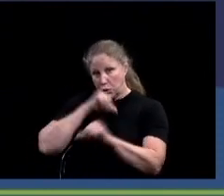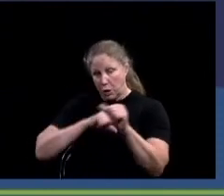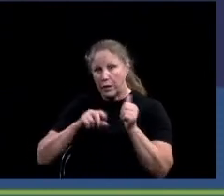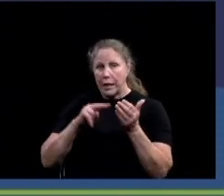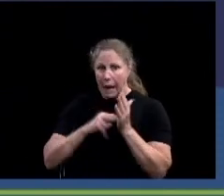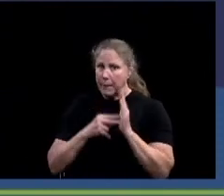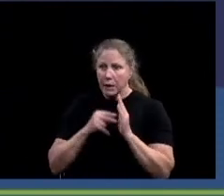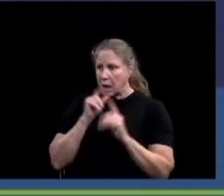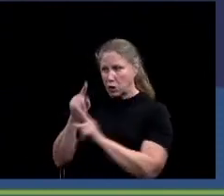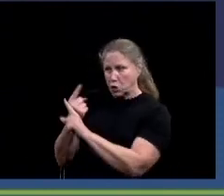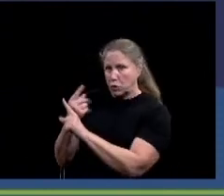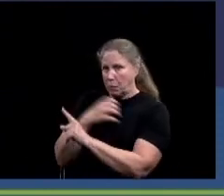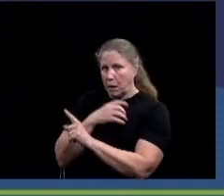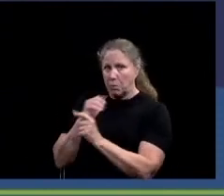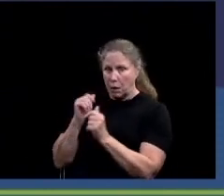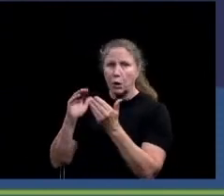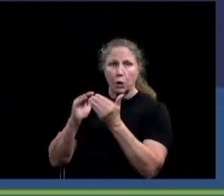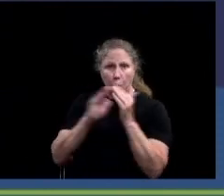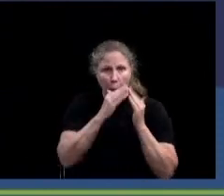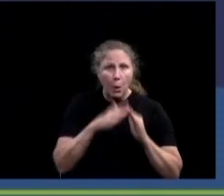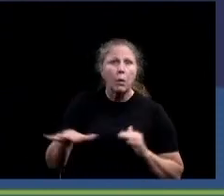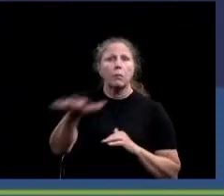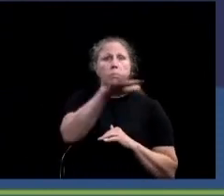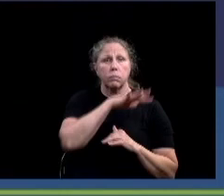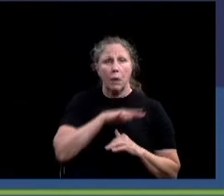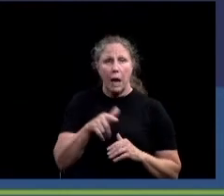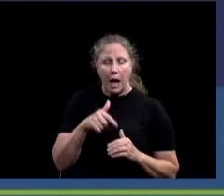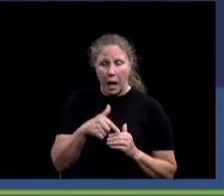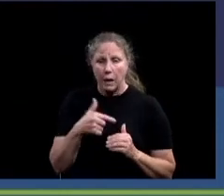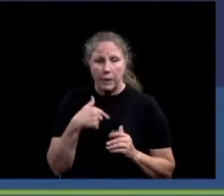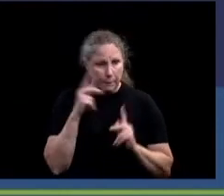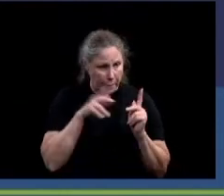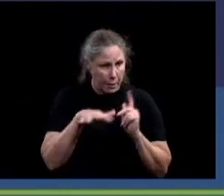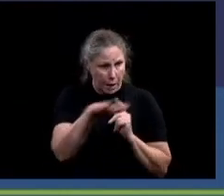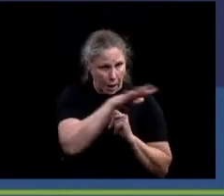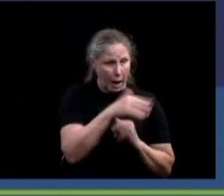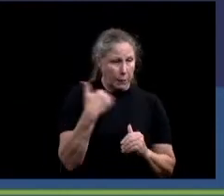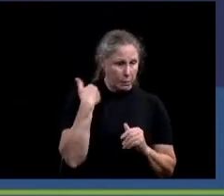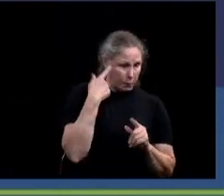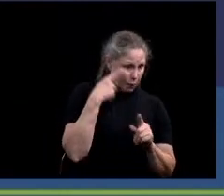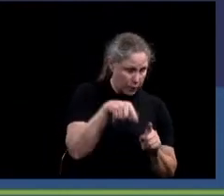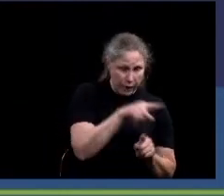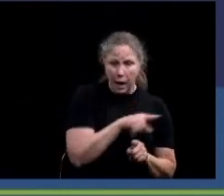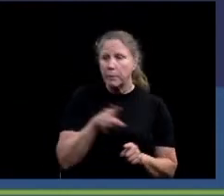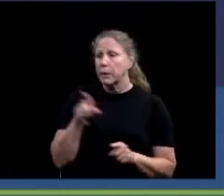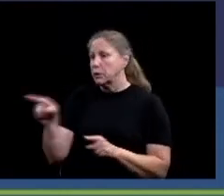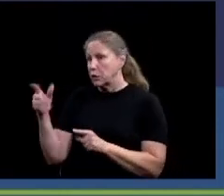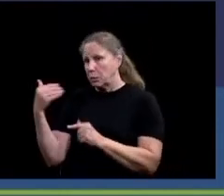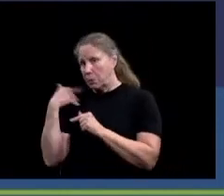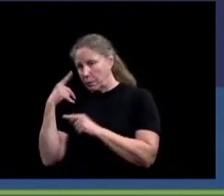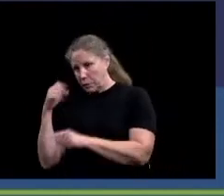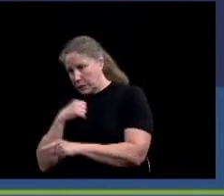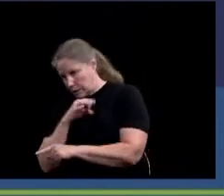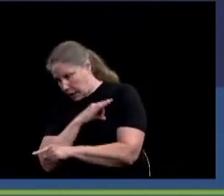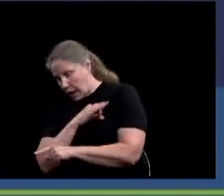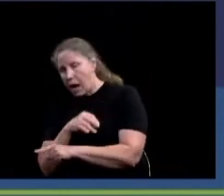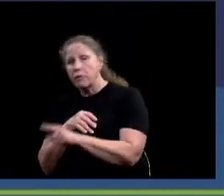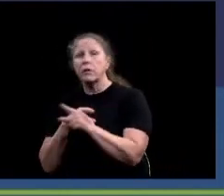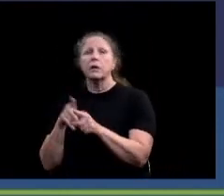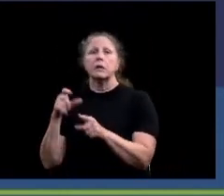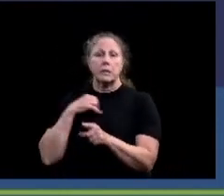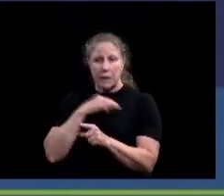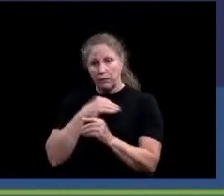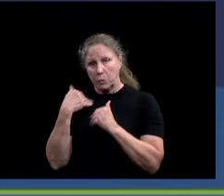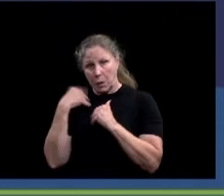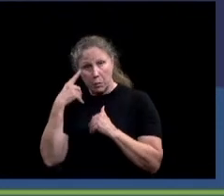am accountable for my people, just like you are accountable to your staff, just like they're accountable to you. And we are all looking and making sure that we take